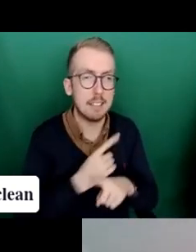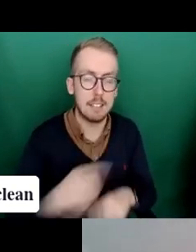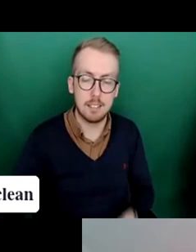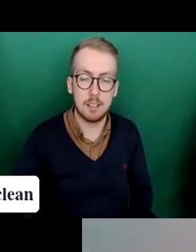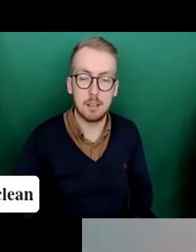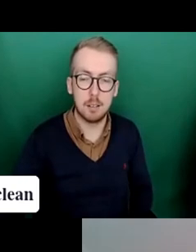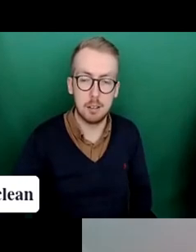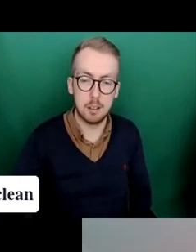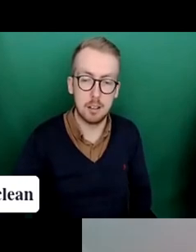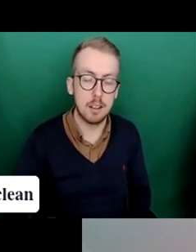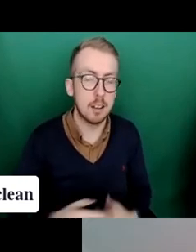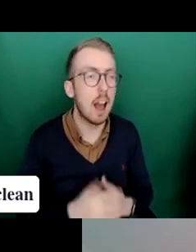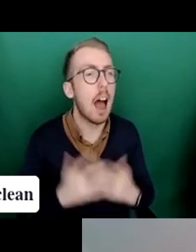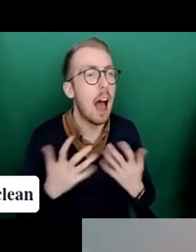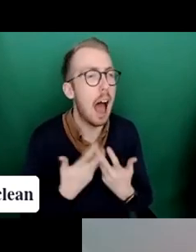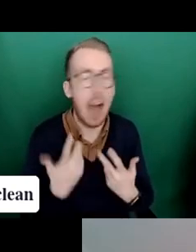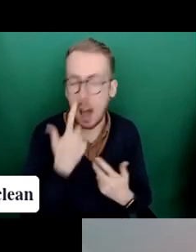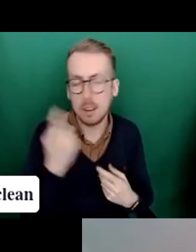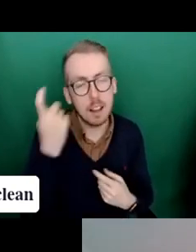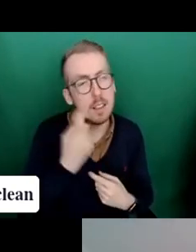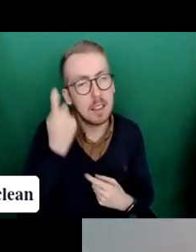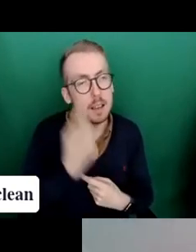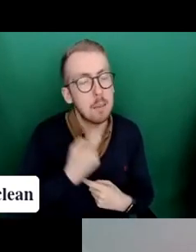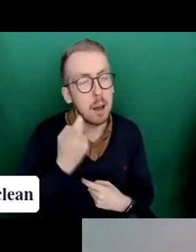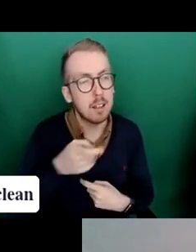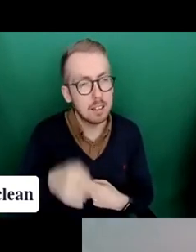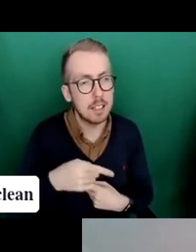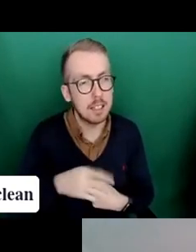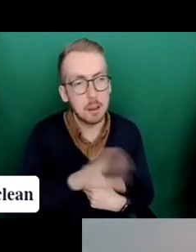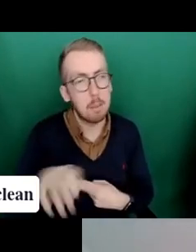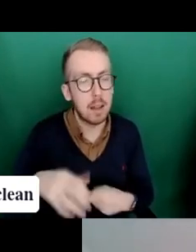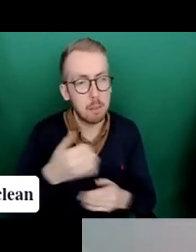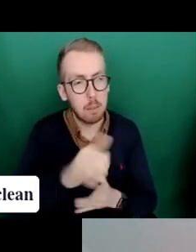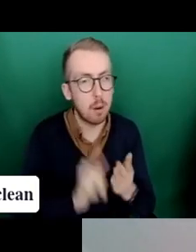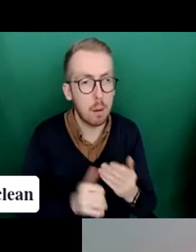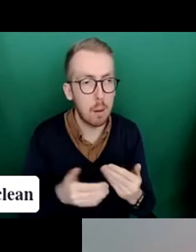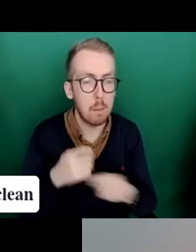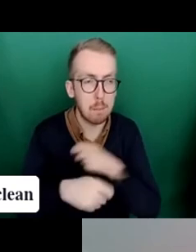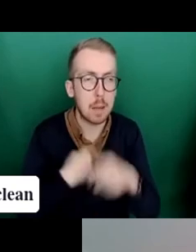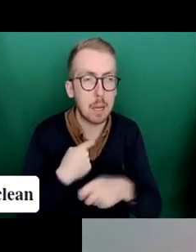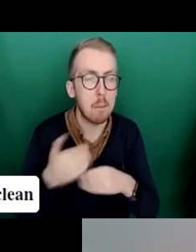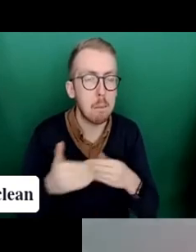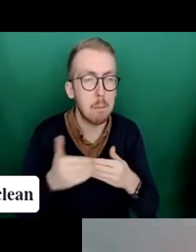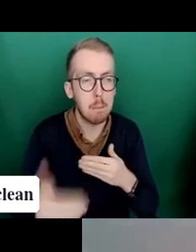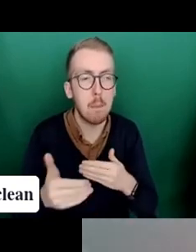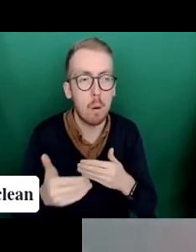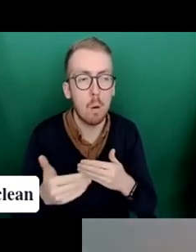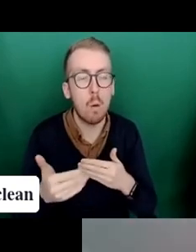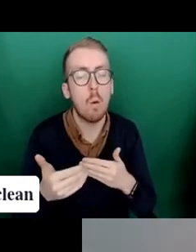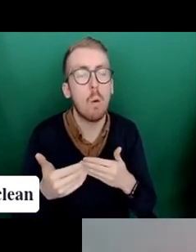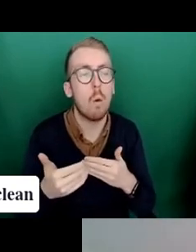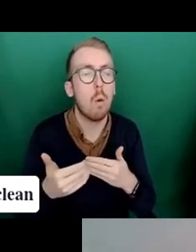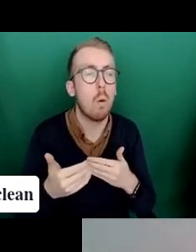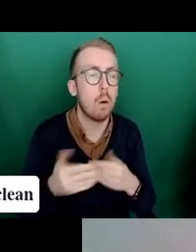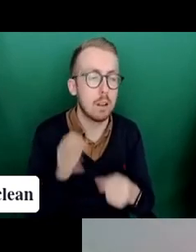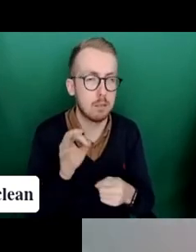how can we think about these sort of placement programs becoming more prevalent and getting more of this work, even in a more